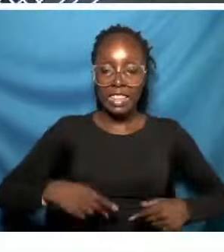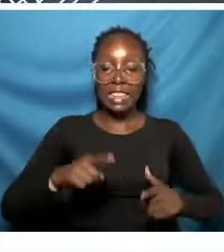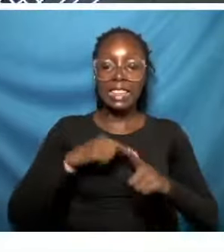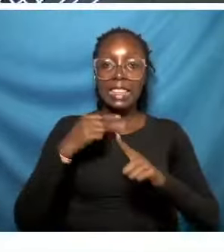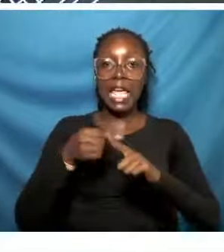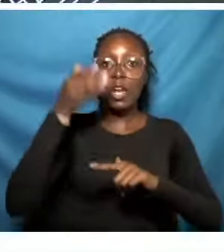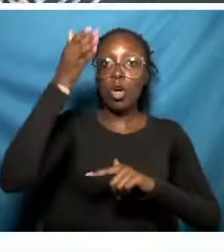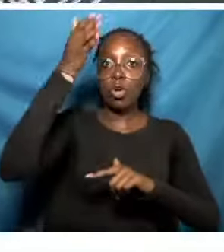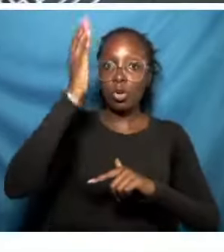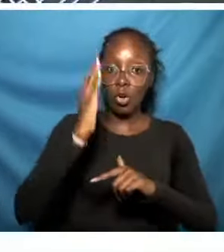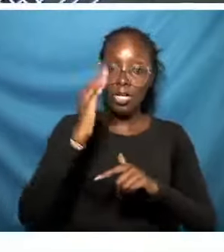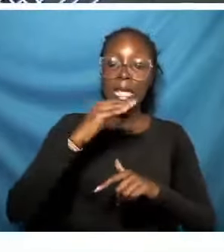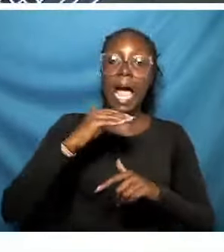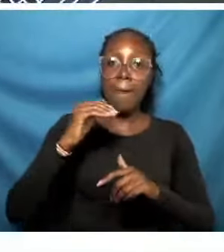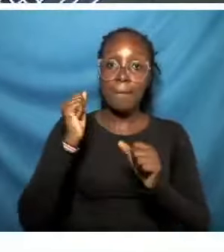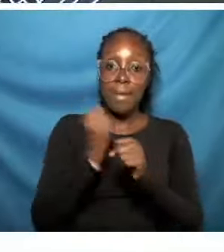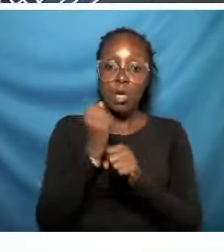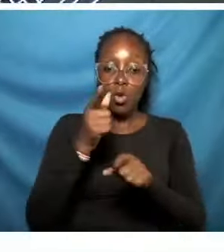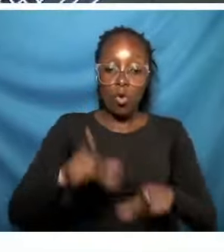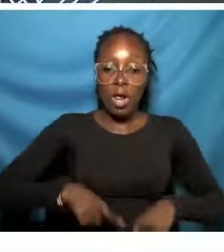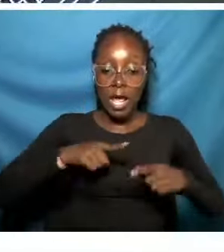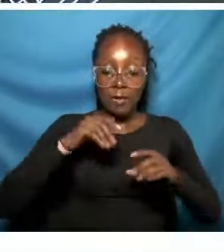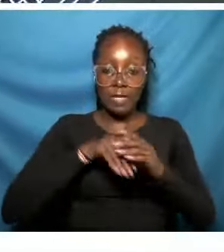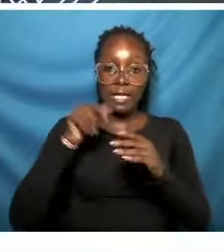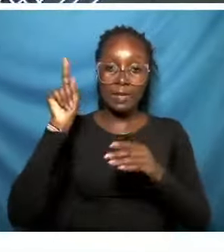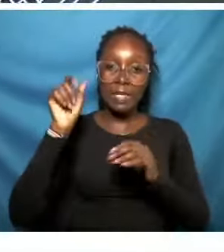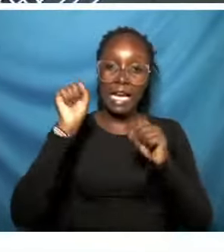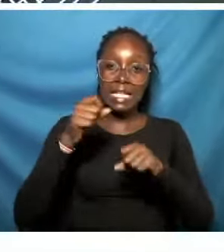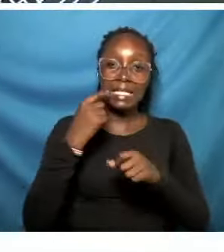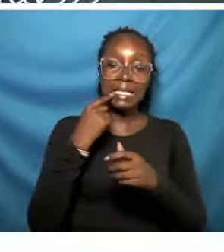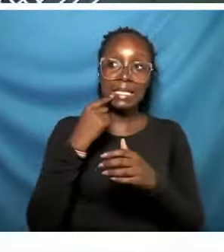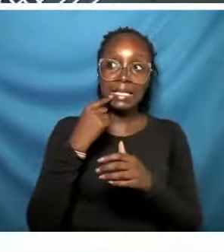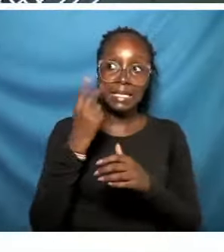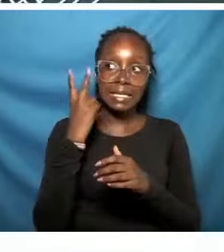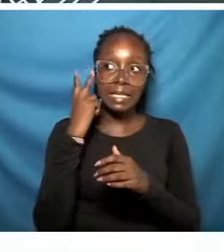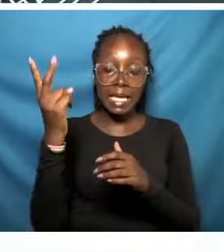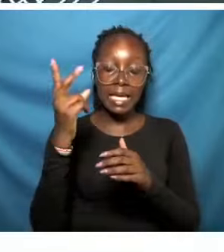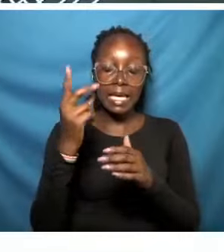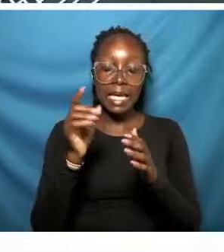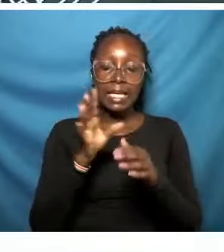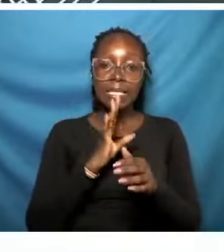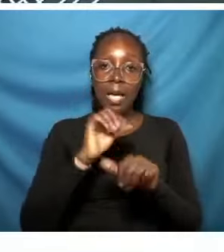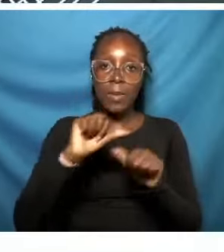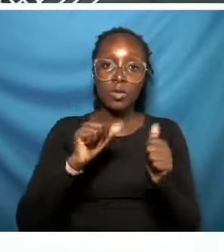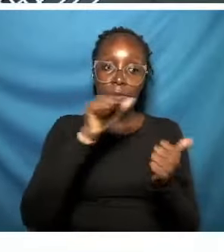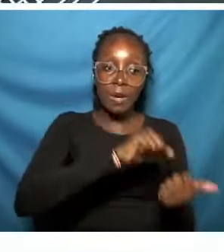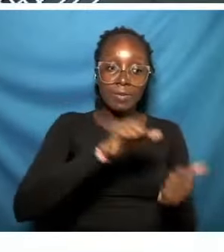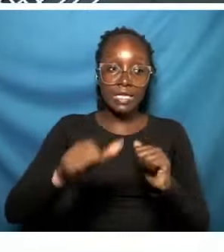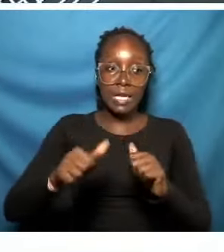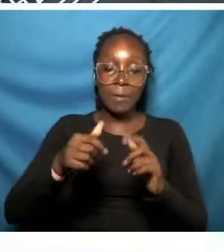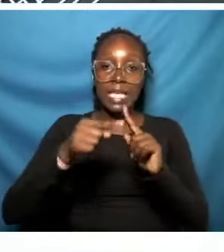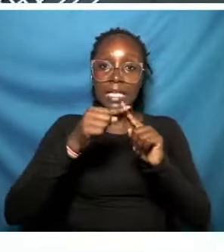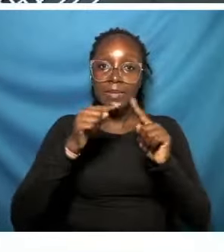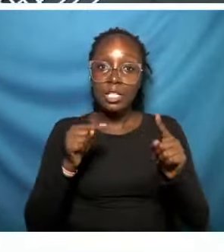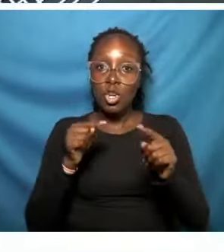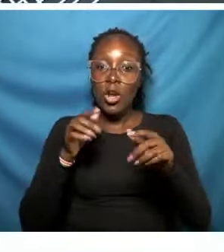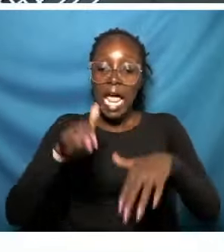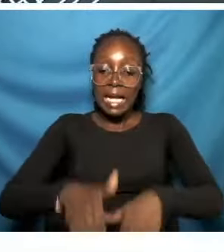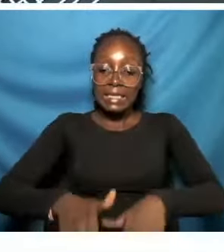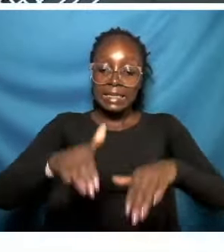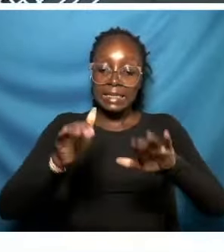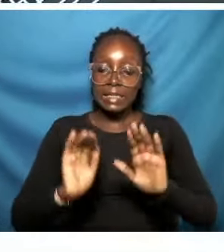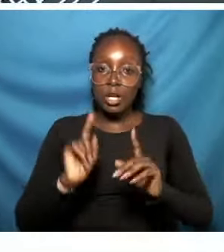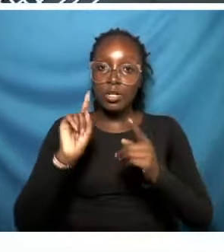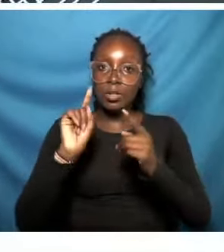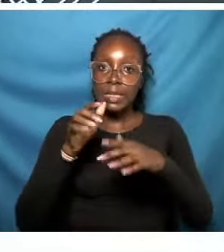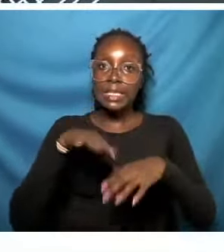that, where he mentions baptism, he mentions circumcision, he mentions deadness to your old flesh